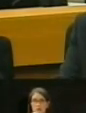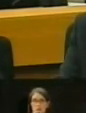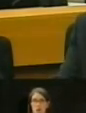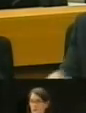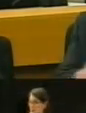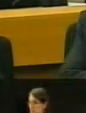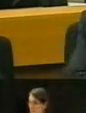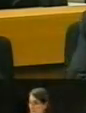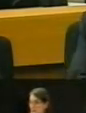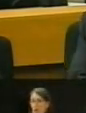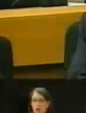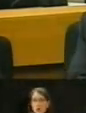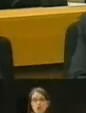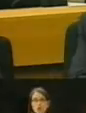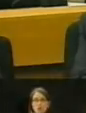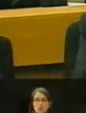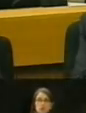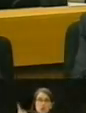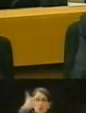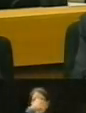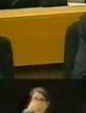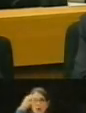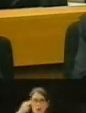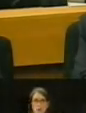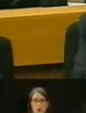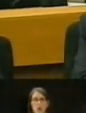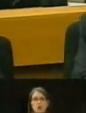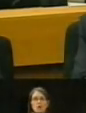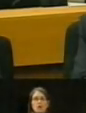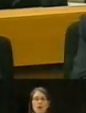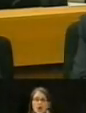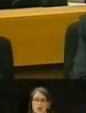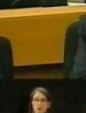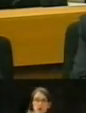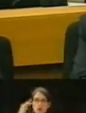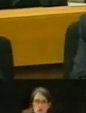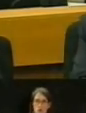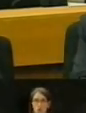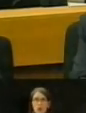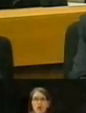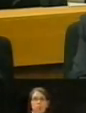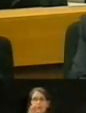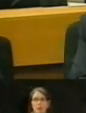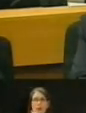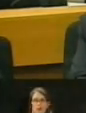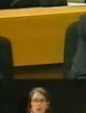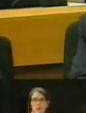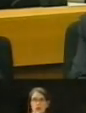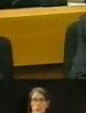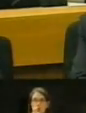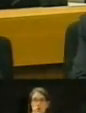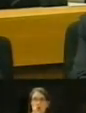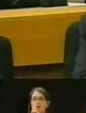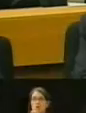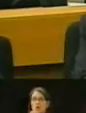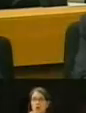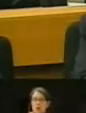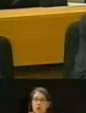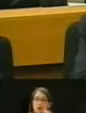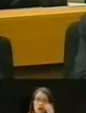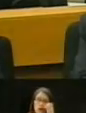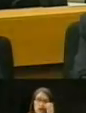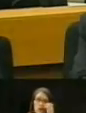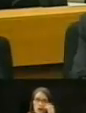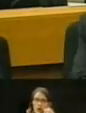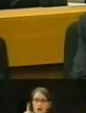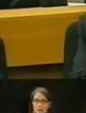it says, according to the court, the county officials who are ineligible to hold office due to term limits may continue as de facto officers until